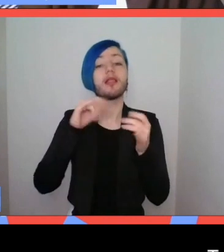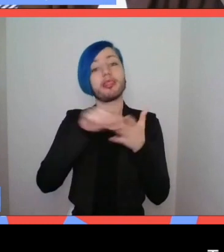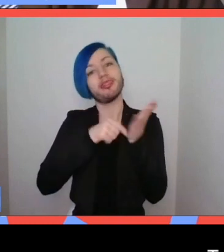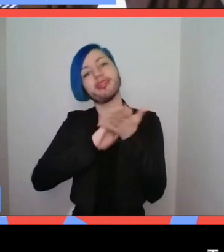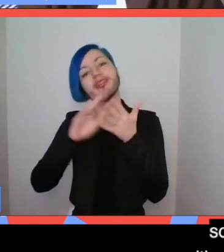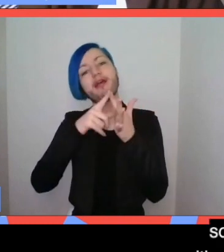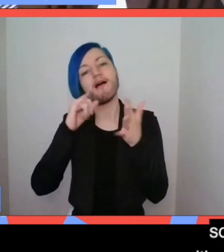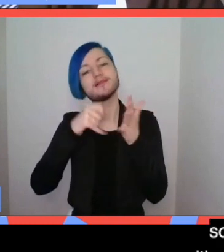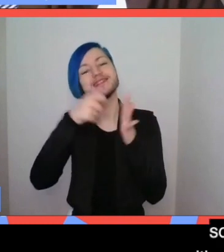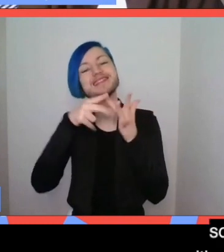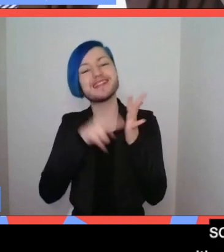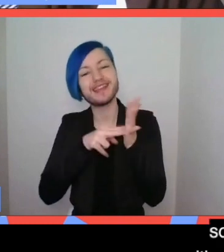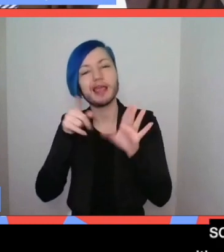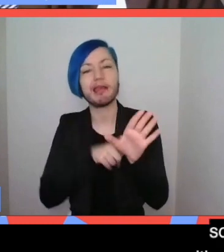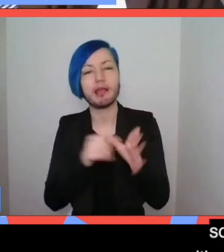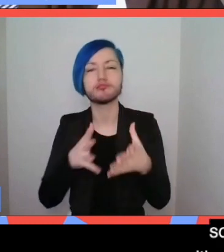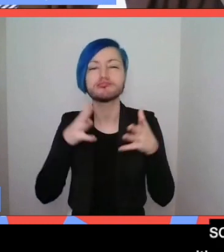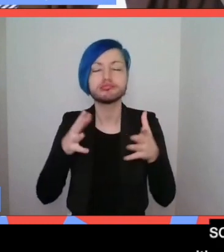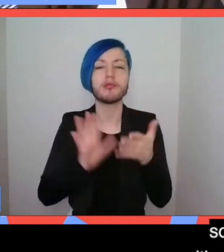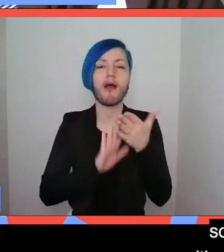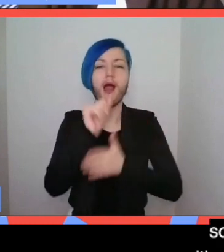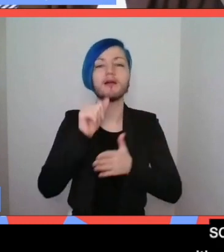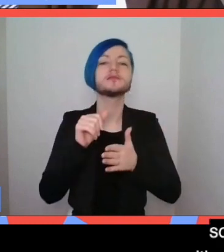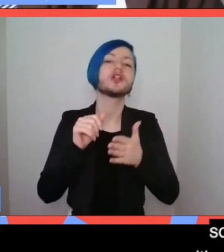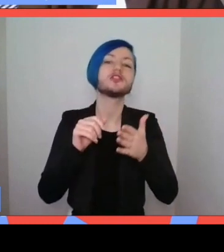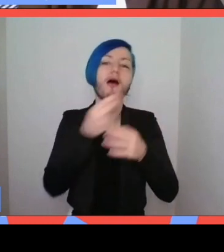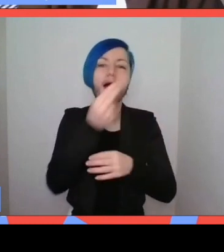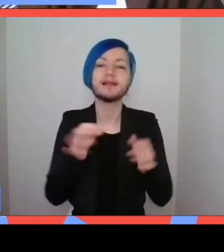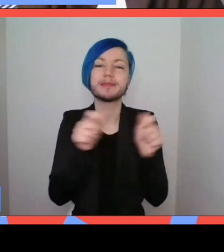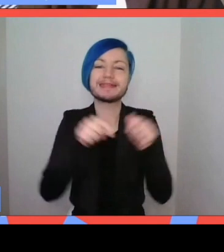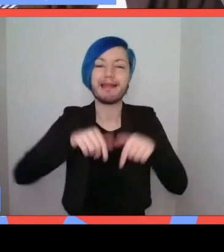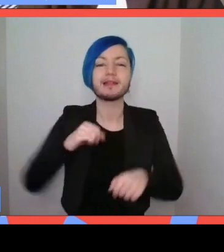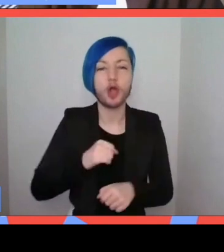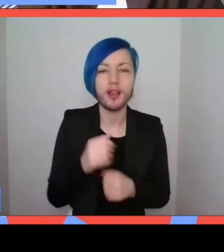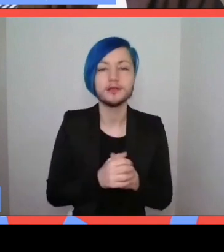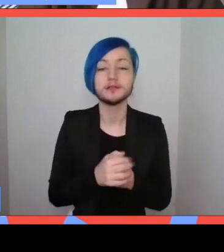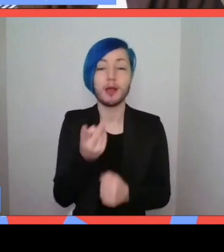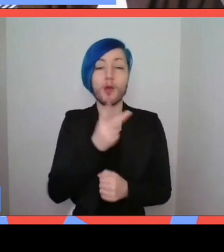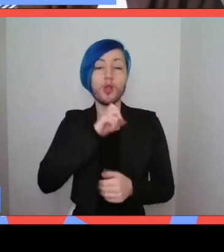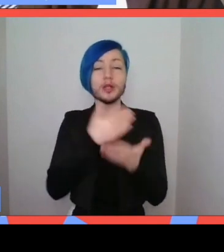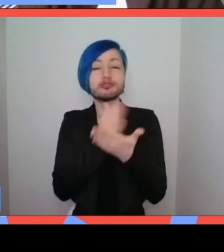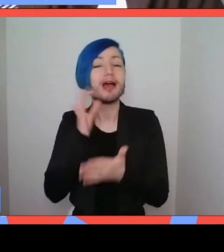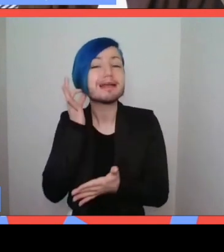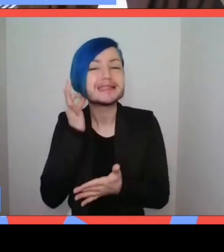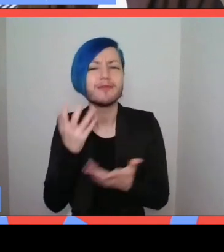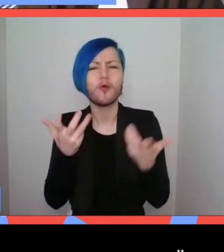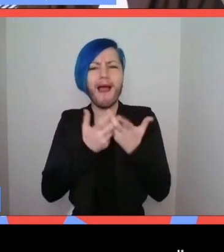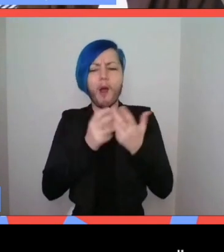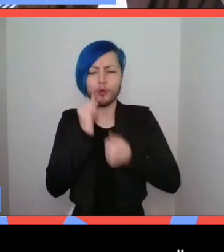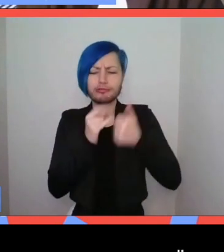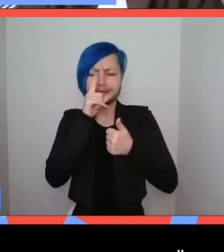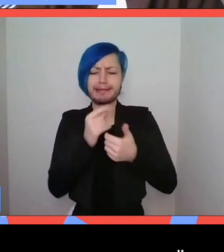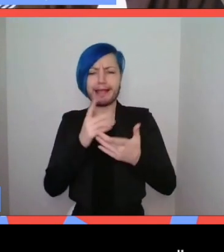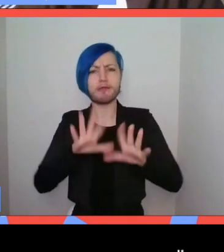Today, they will be sharing some of their top tips to critics looking to break through and make a living in the notoriously difficult film industry, as